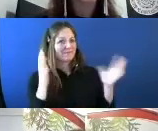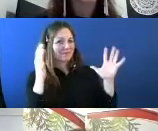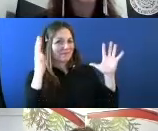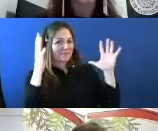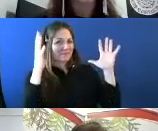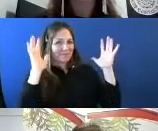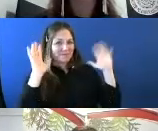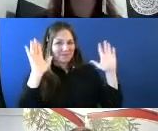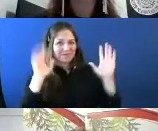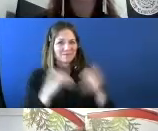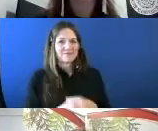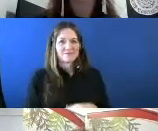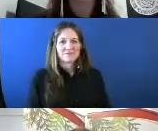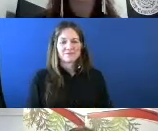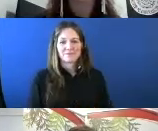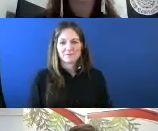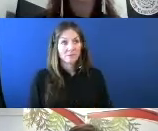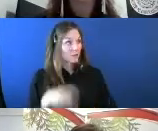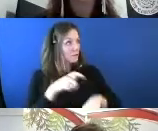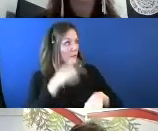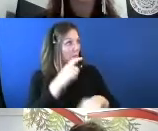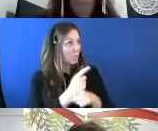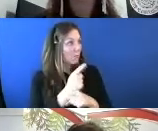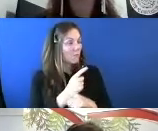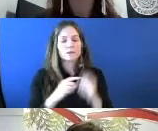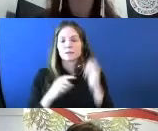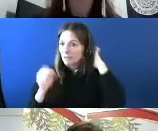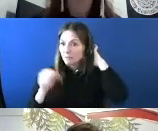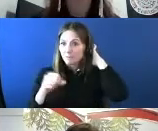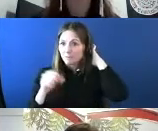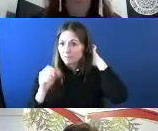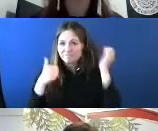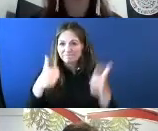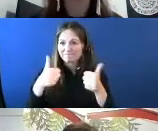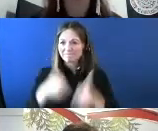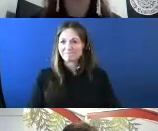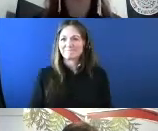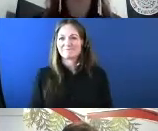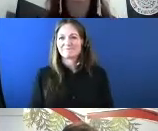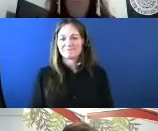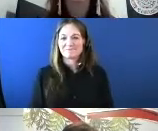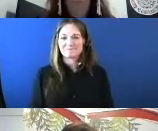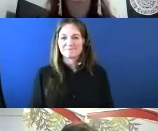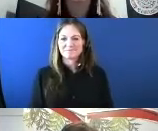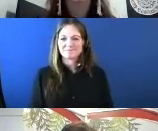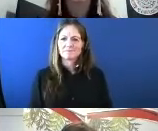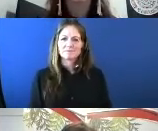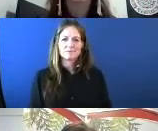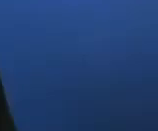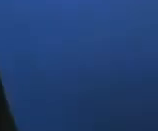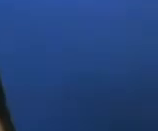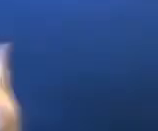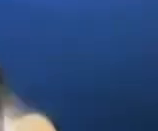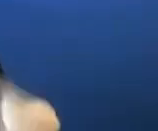pretty on time. You're so on time. You're so perfect. That was really